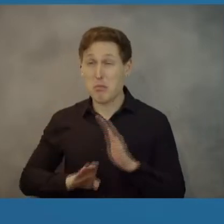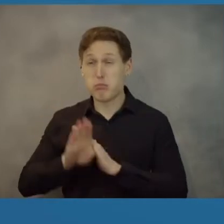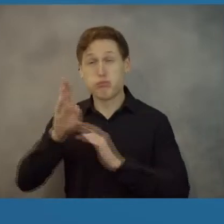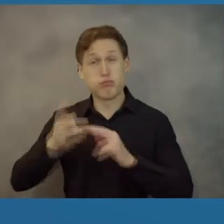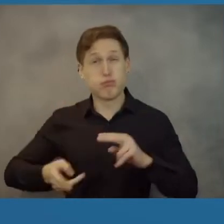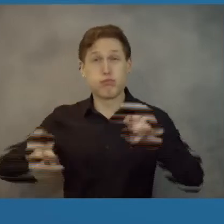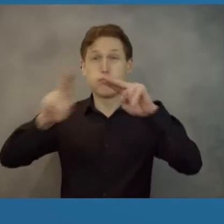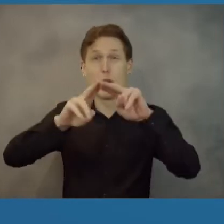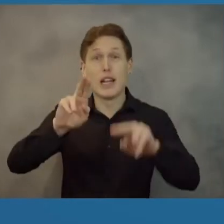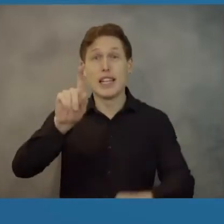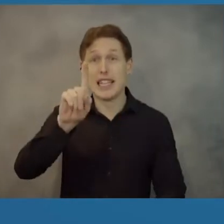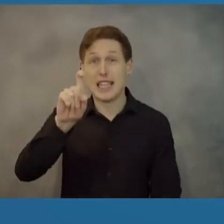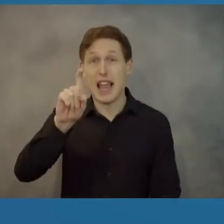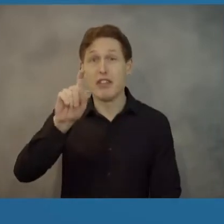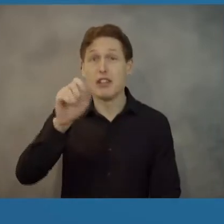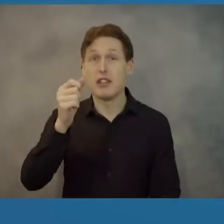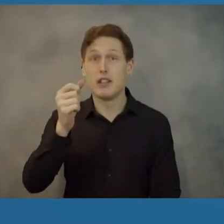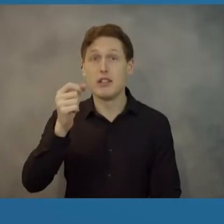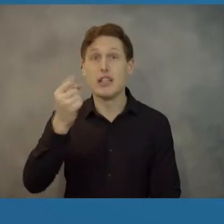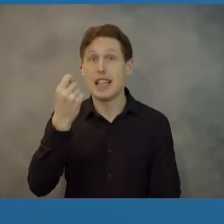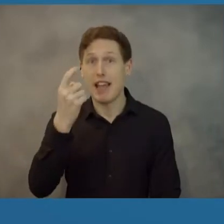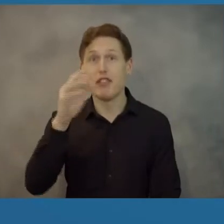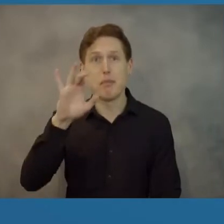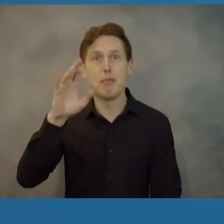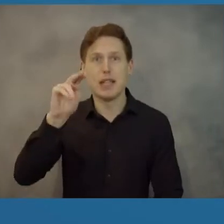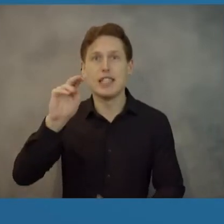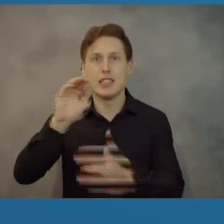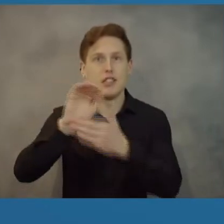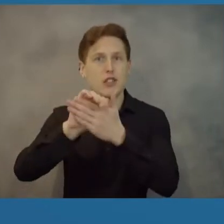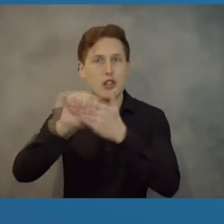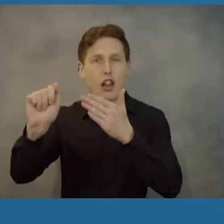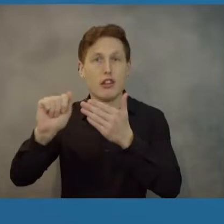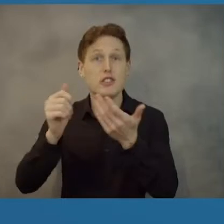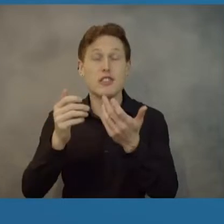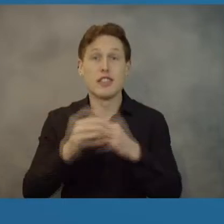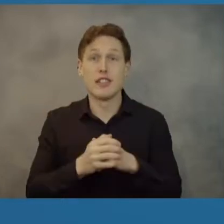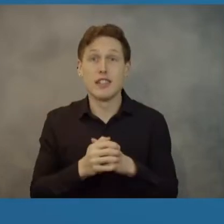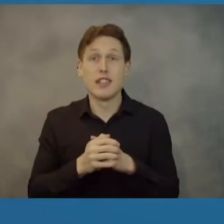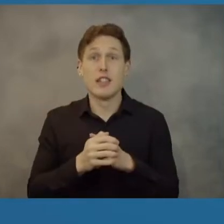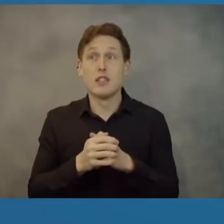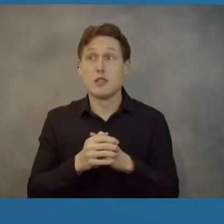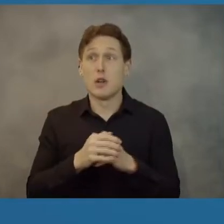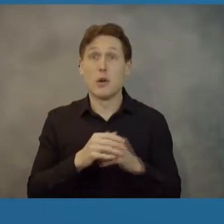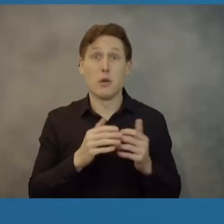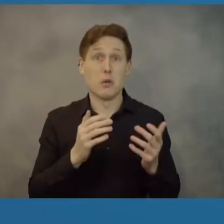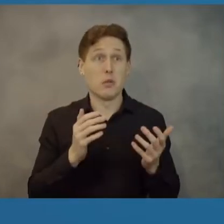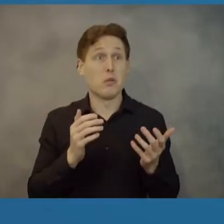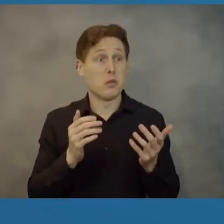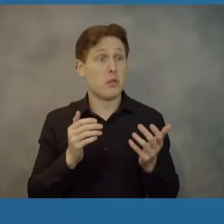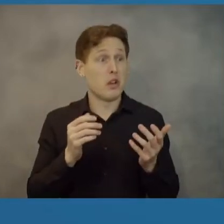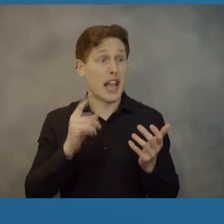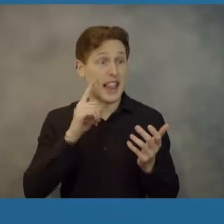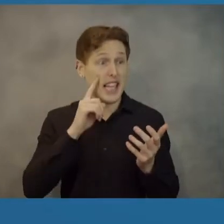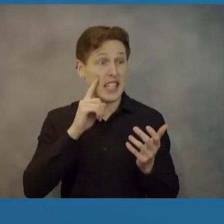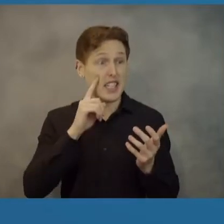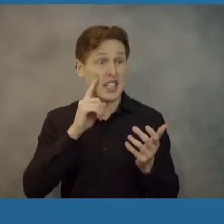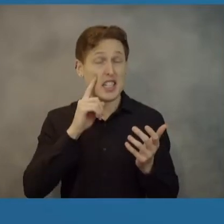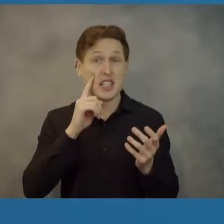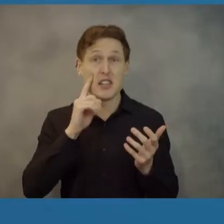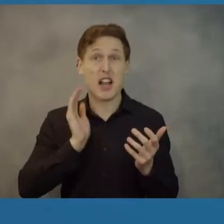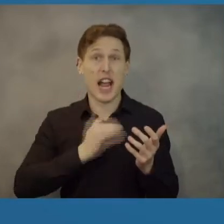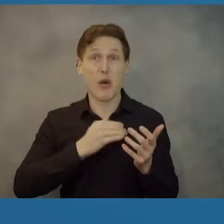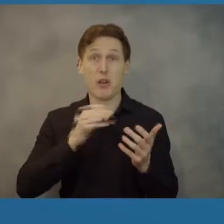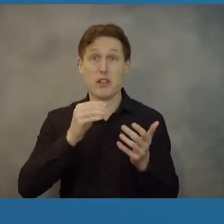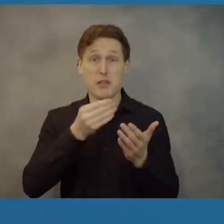before anything baseline between education and Medicaid is about 7%. No,